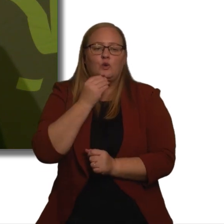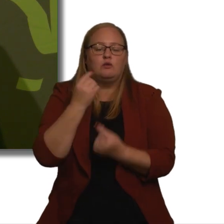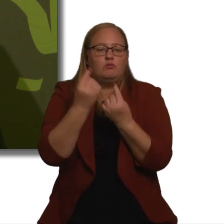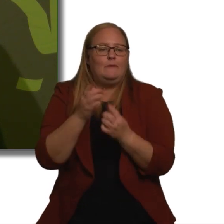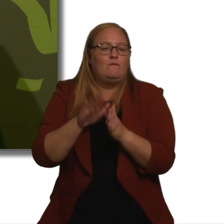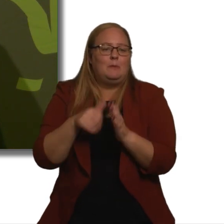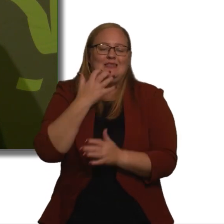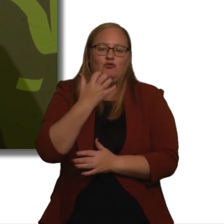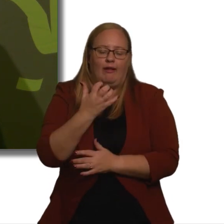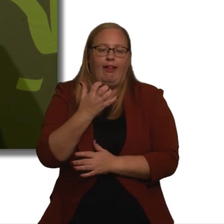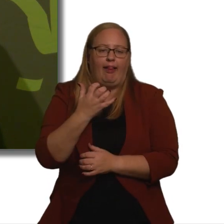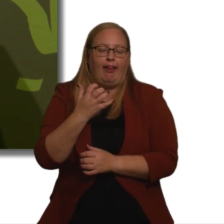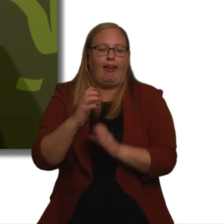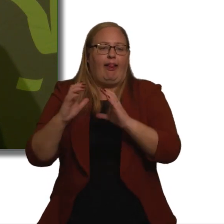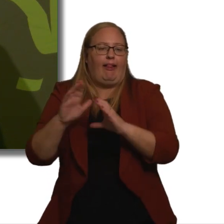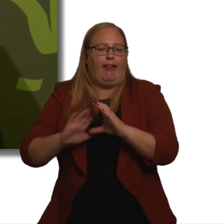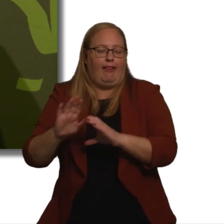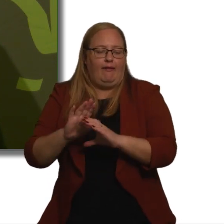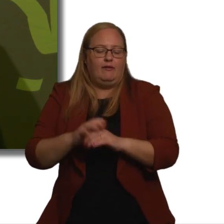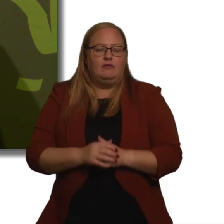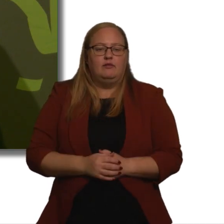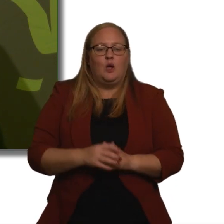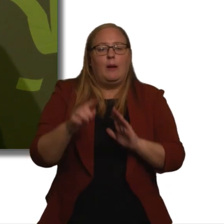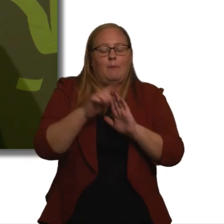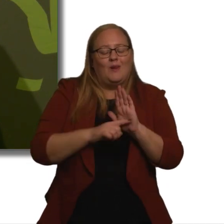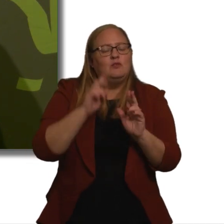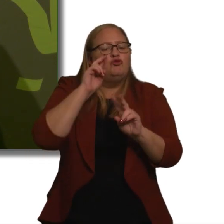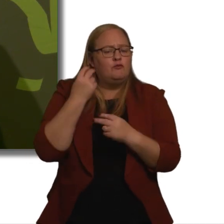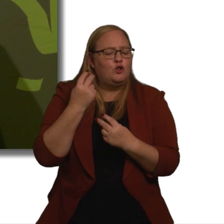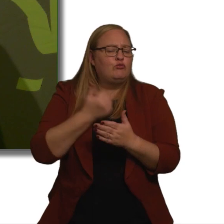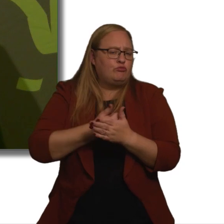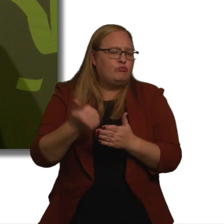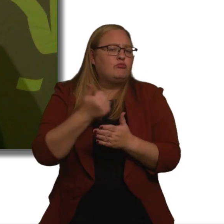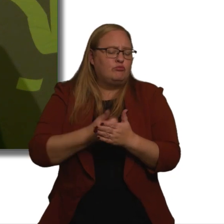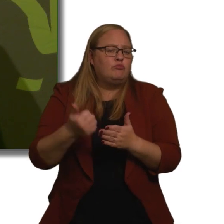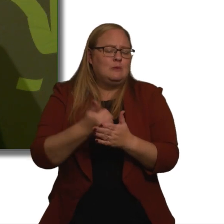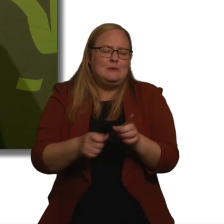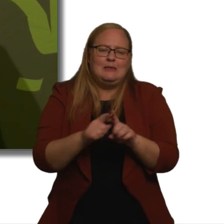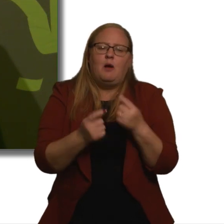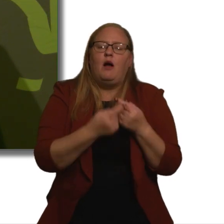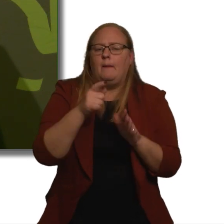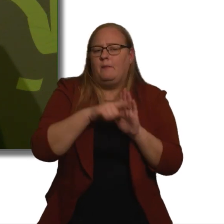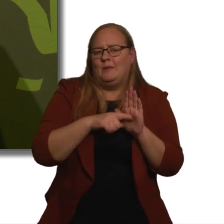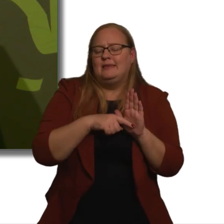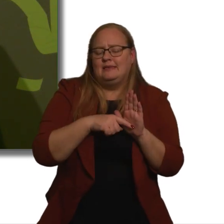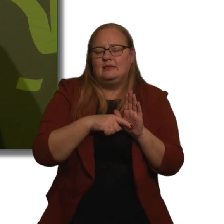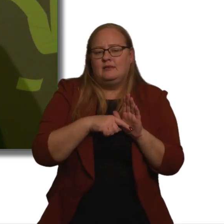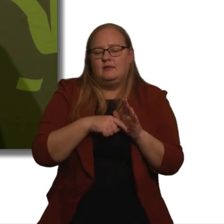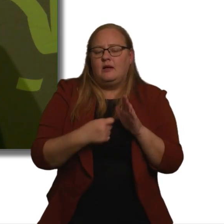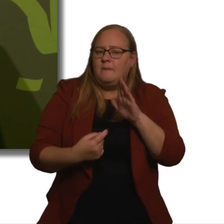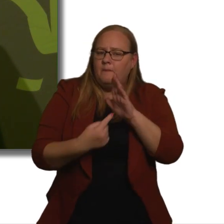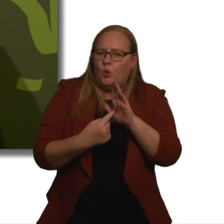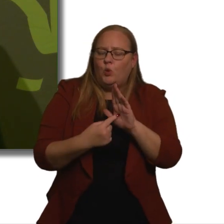Israel. Like all policies, it's continually reviewed, and it's important that the movement